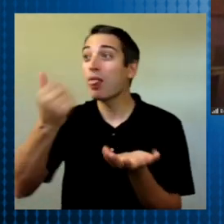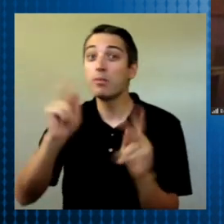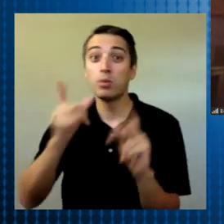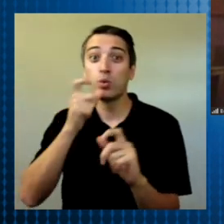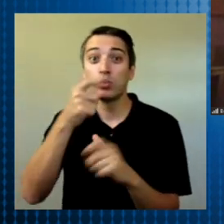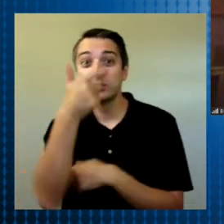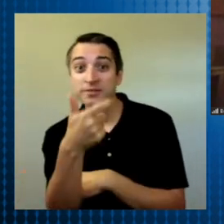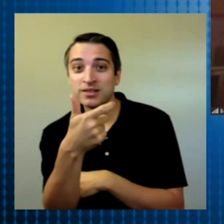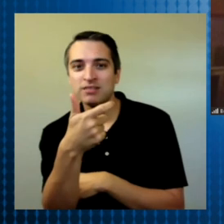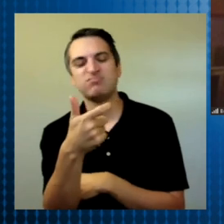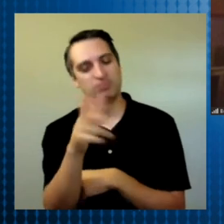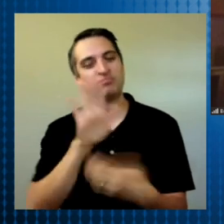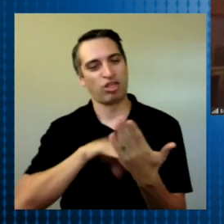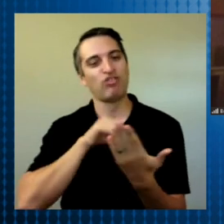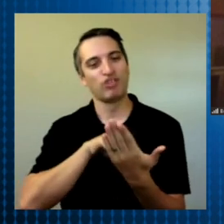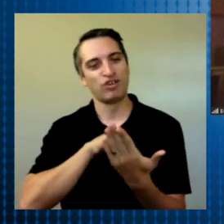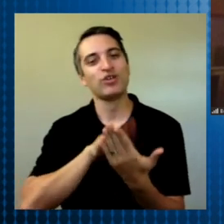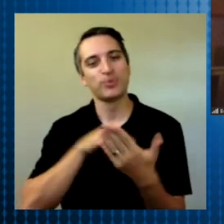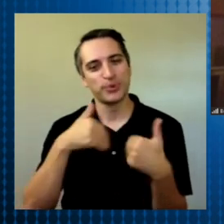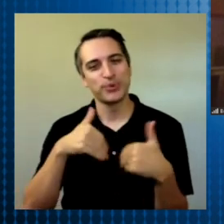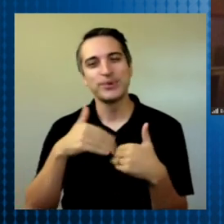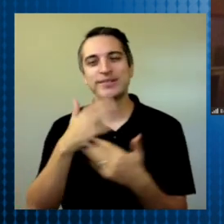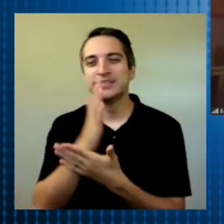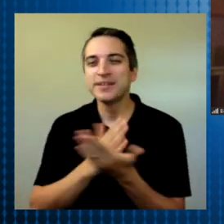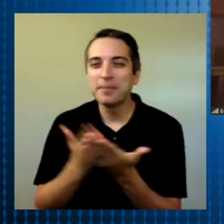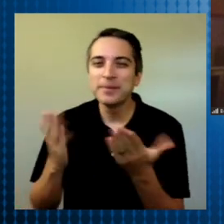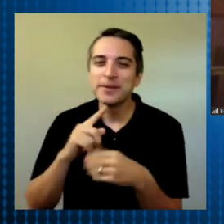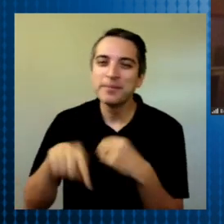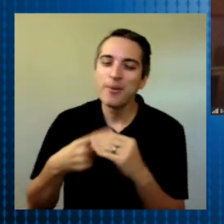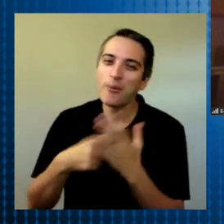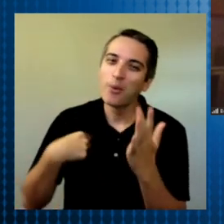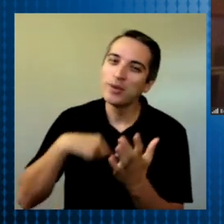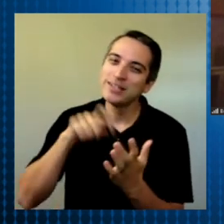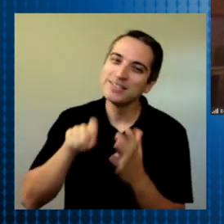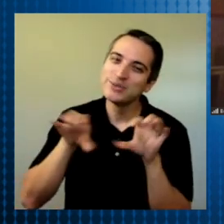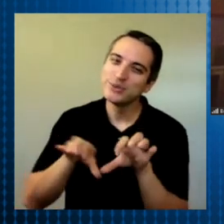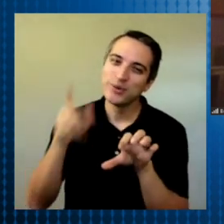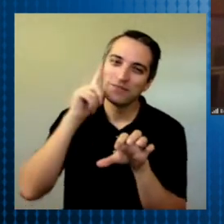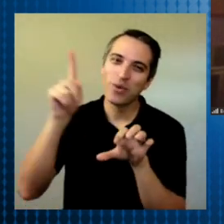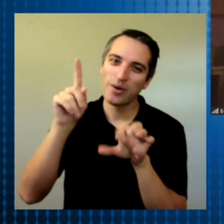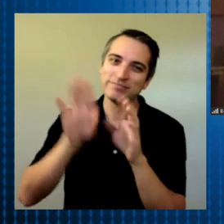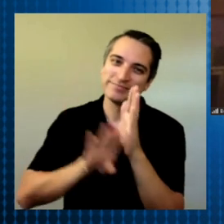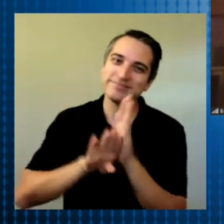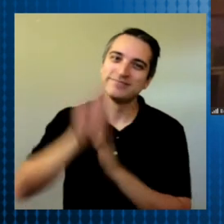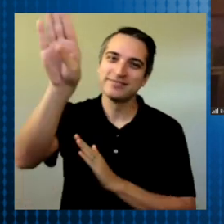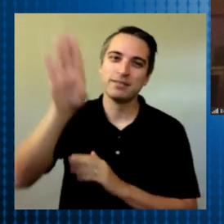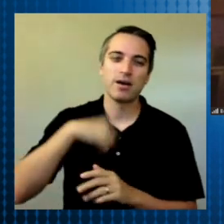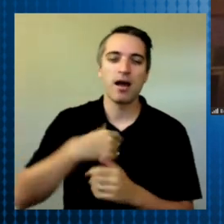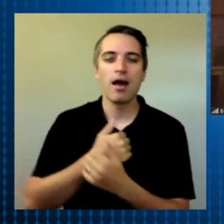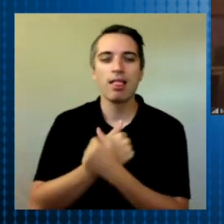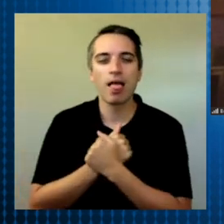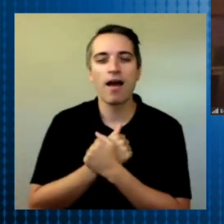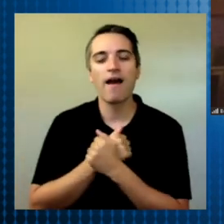listening have learned as well some things about what we need to do in order to prosper. But I loved hearing